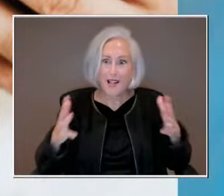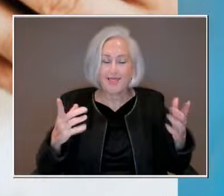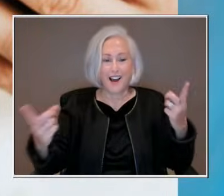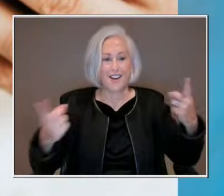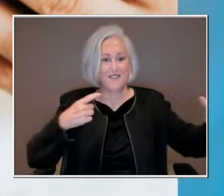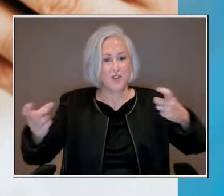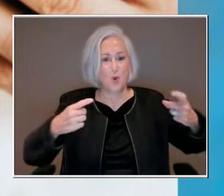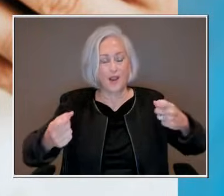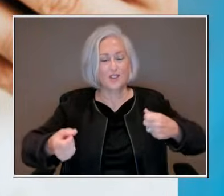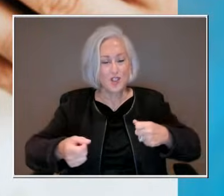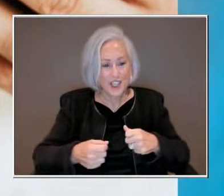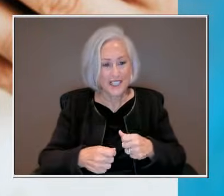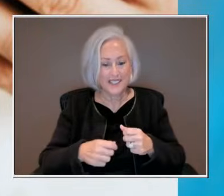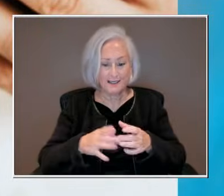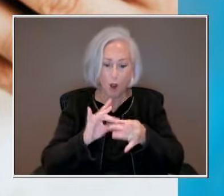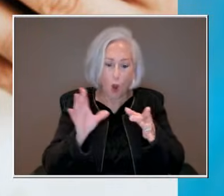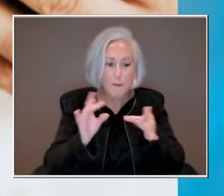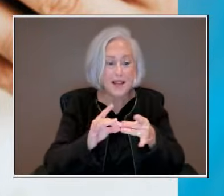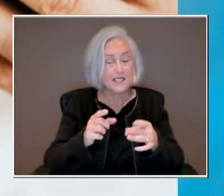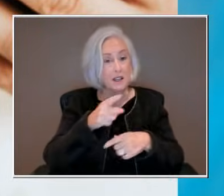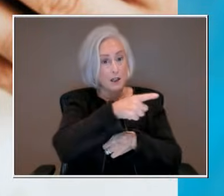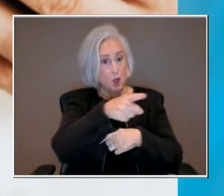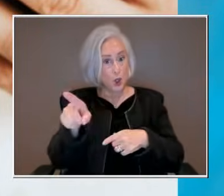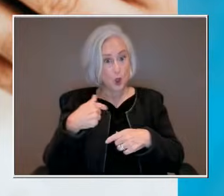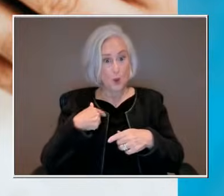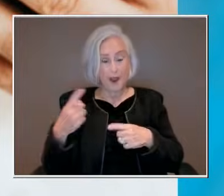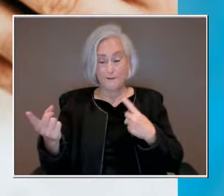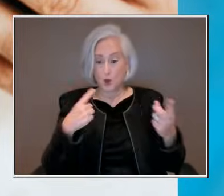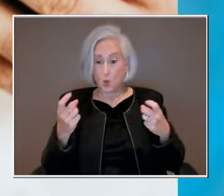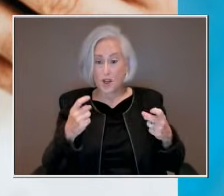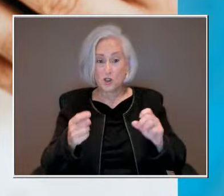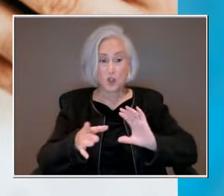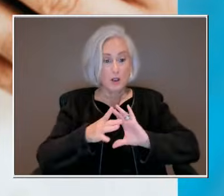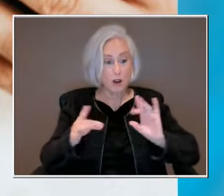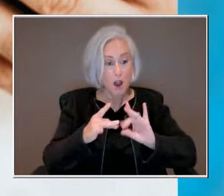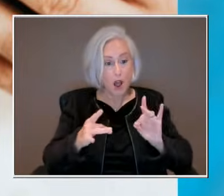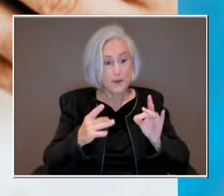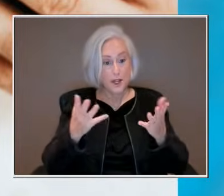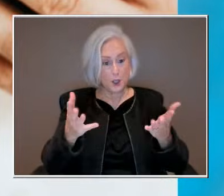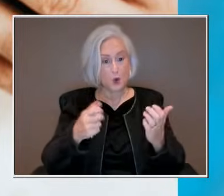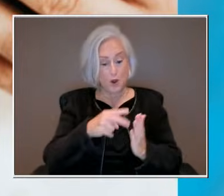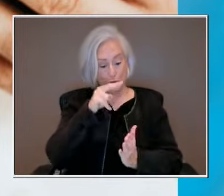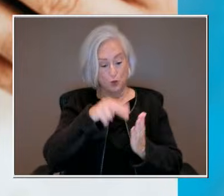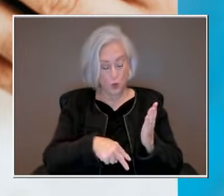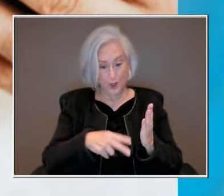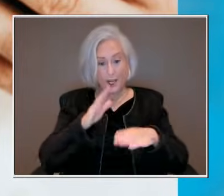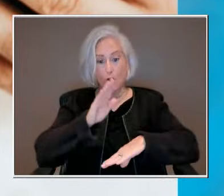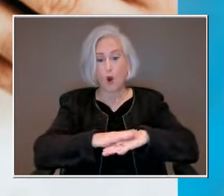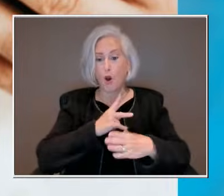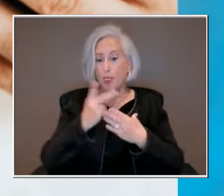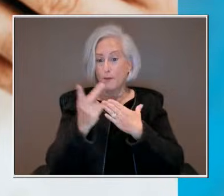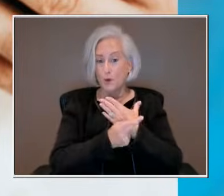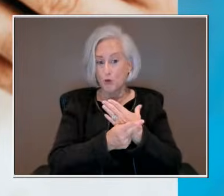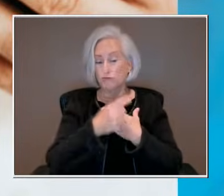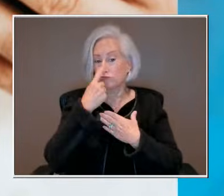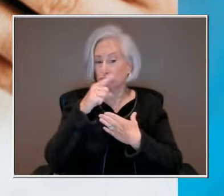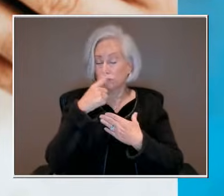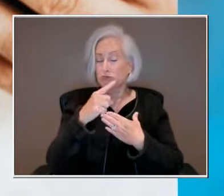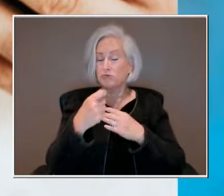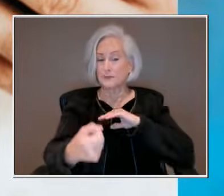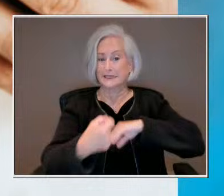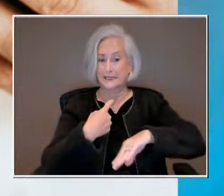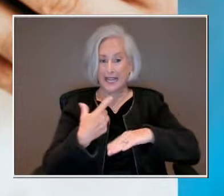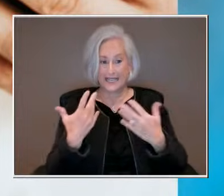some comments. If you have a question or a comment that you would like us to read out loud on the program, you can send it to us right now on the links